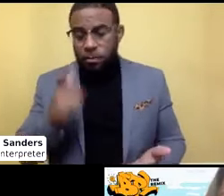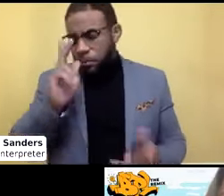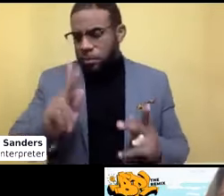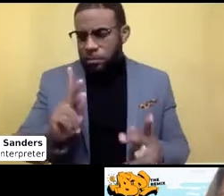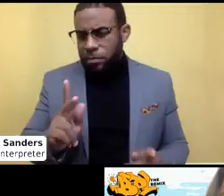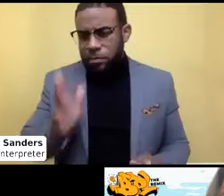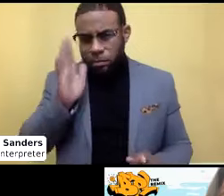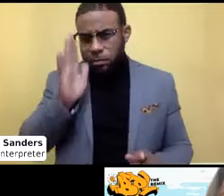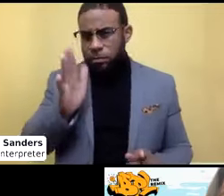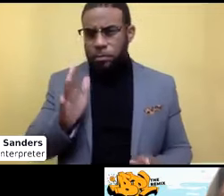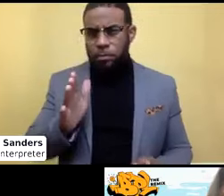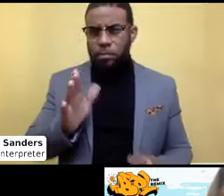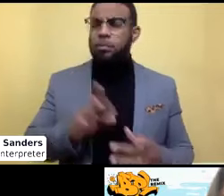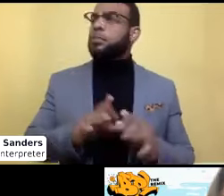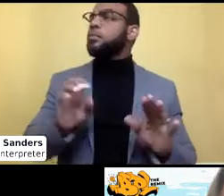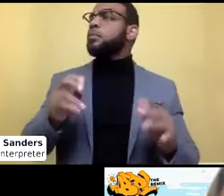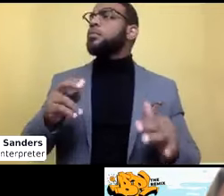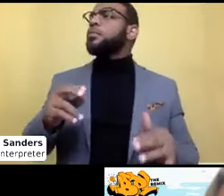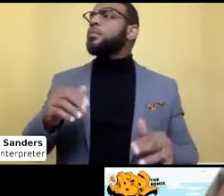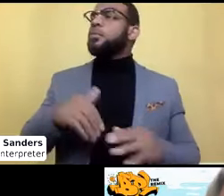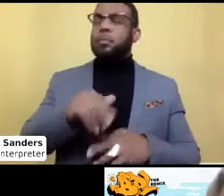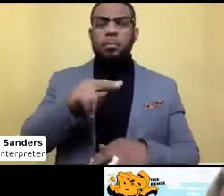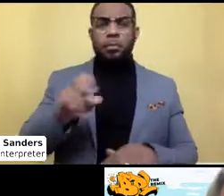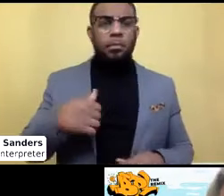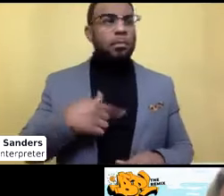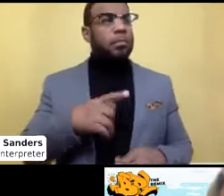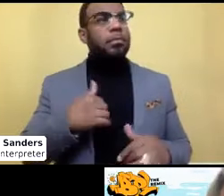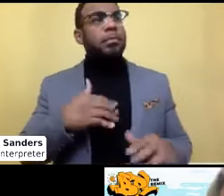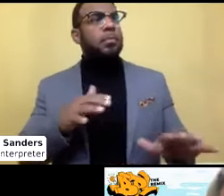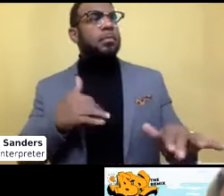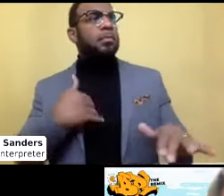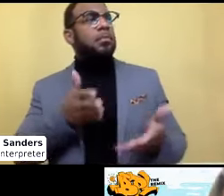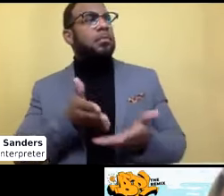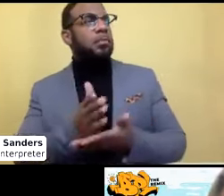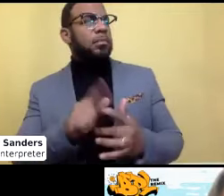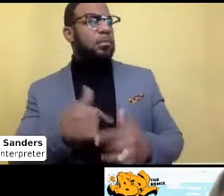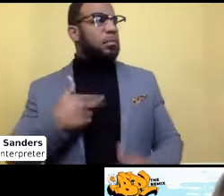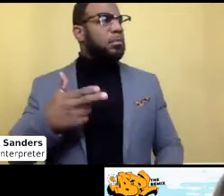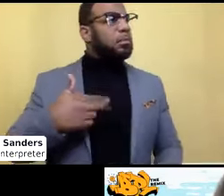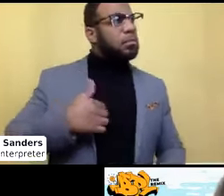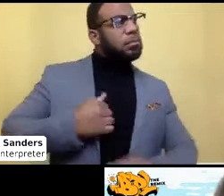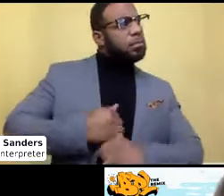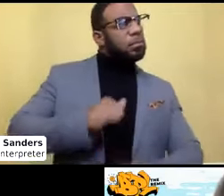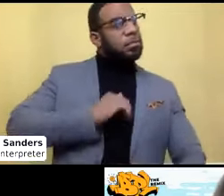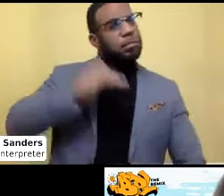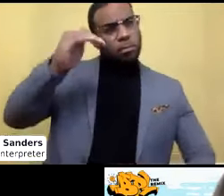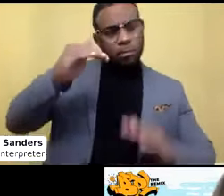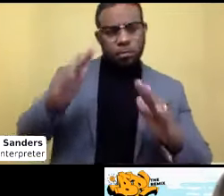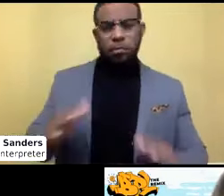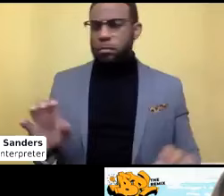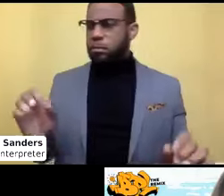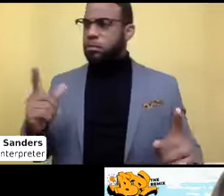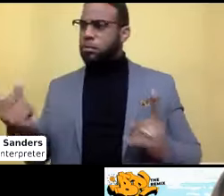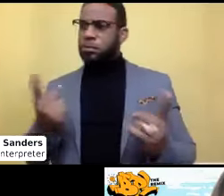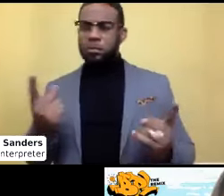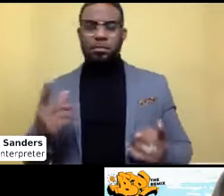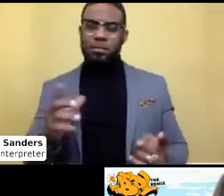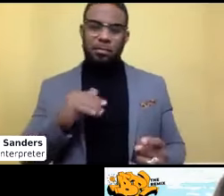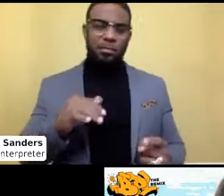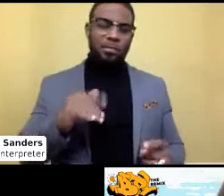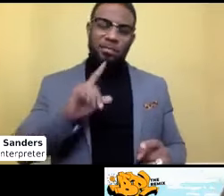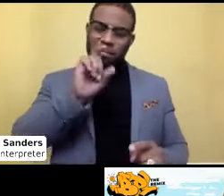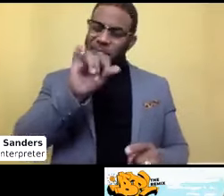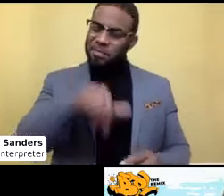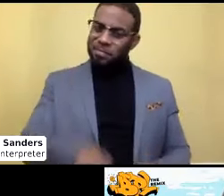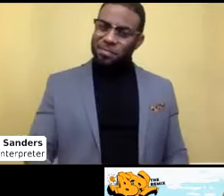people will say, oh, in the United States, I have the right to have a gun and protect my house and nobody coming in, and no one's going to question